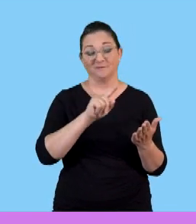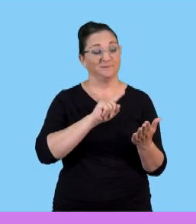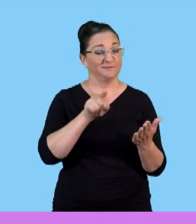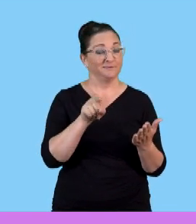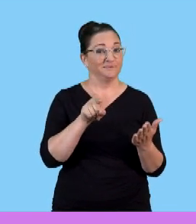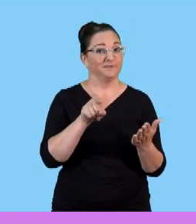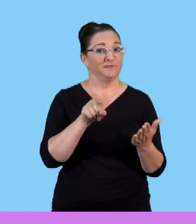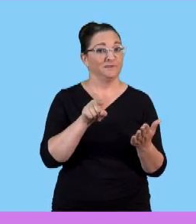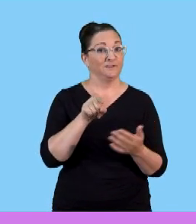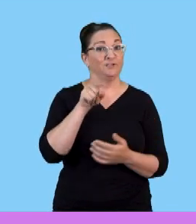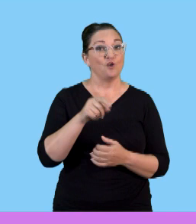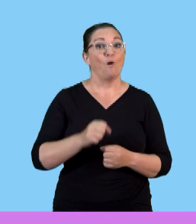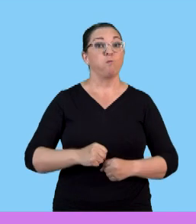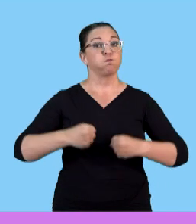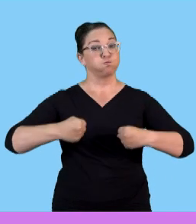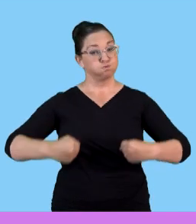her then